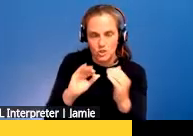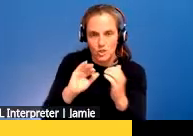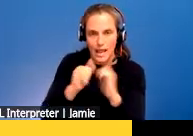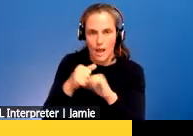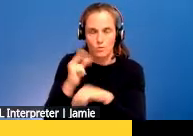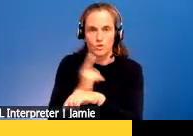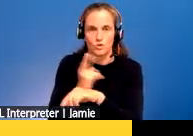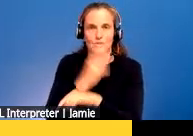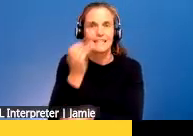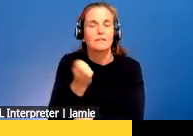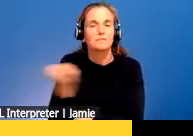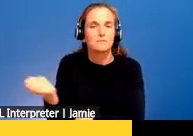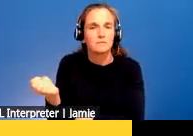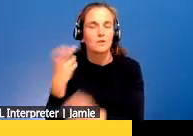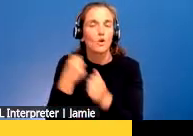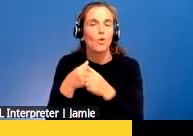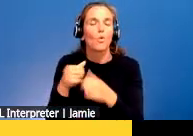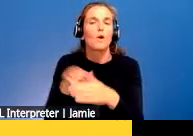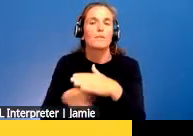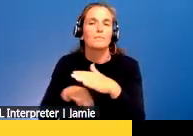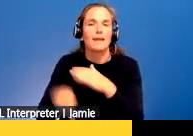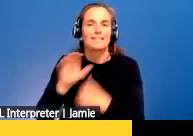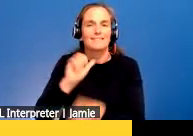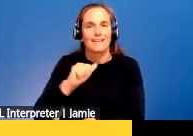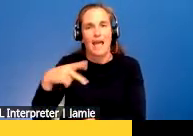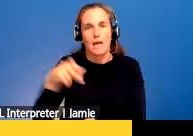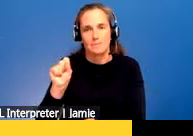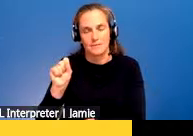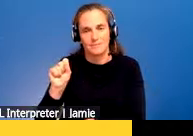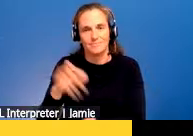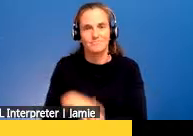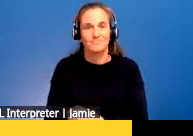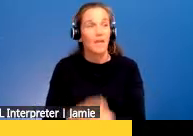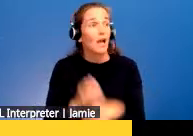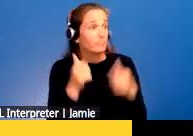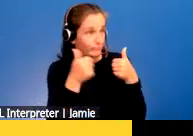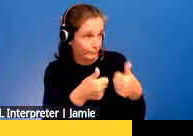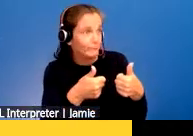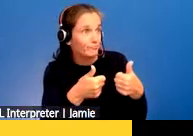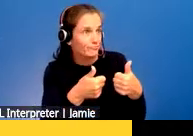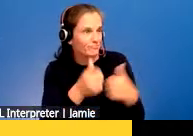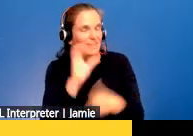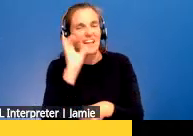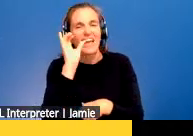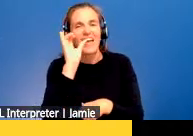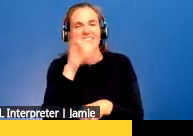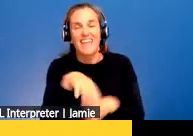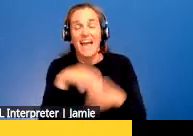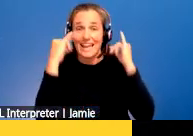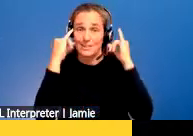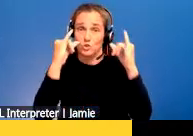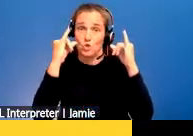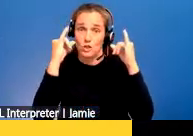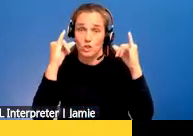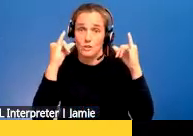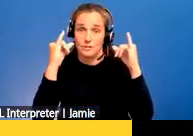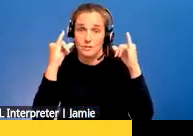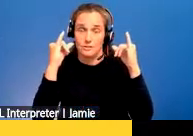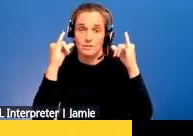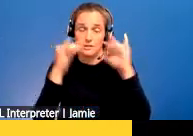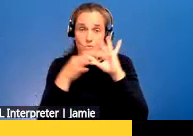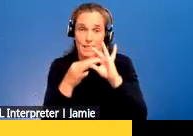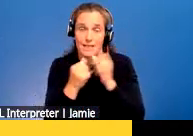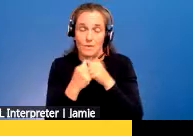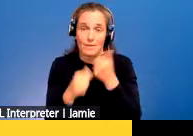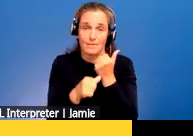or to use Yeah, the basic apps? Thanks. absolutely. That sort of instruction in assistive